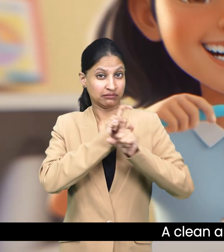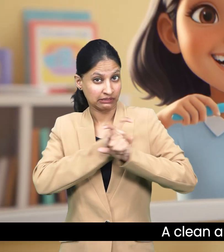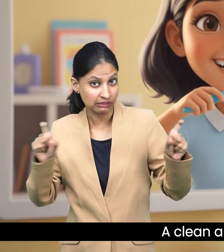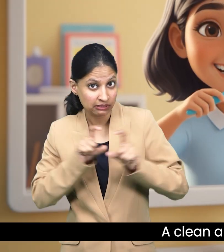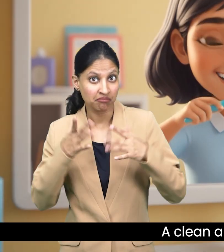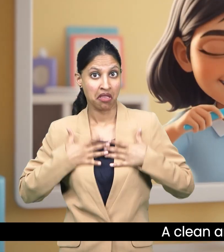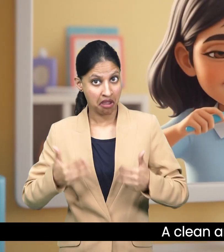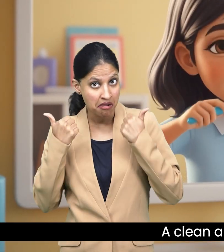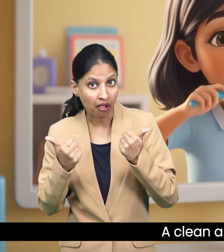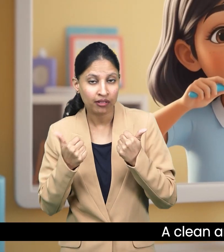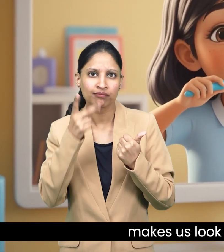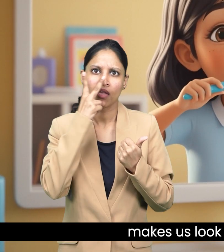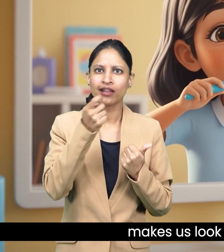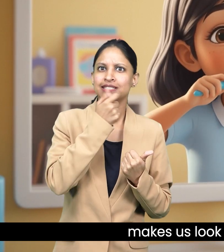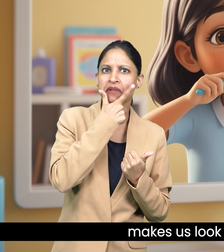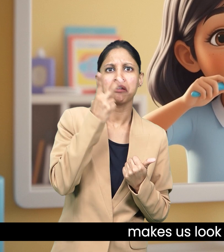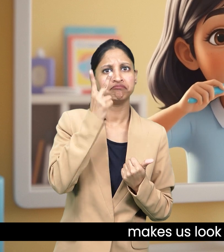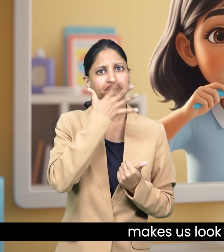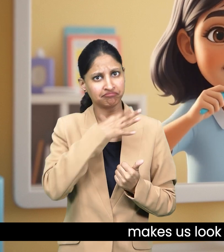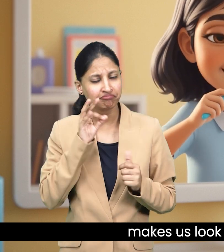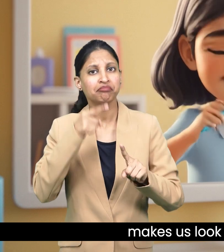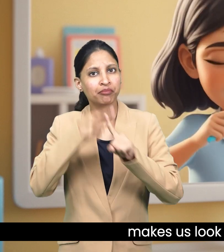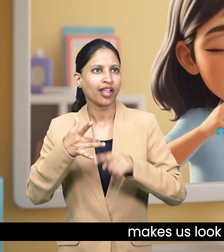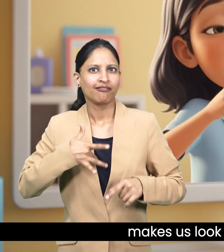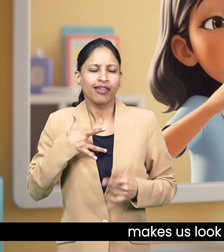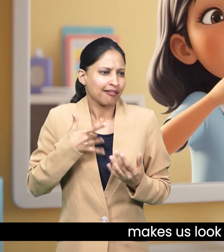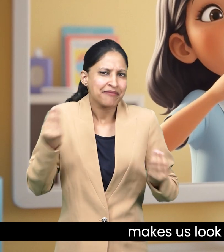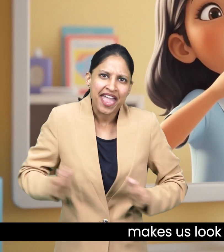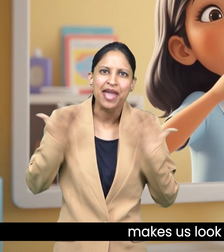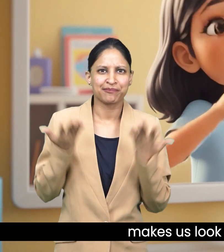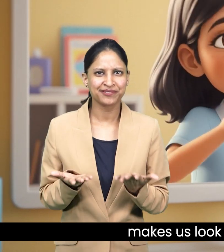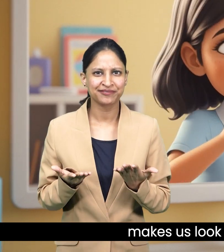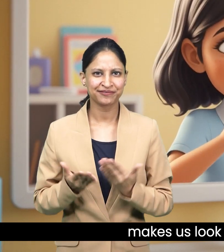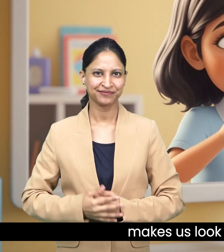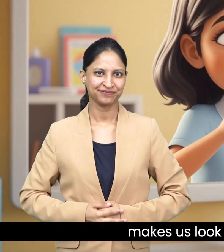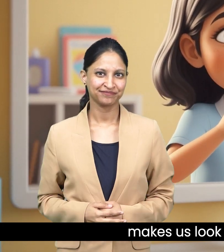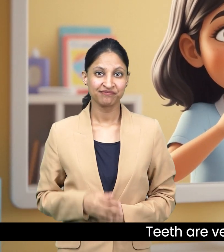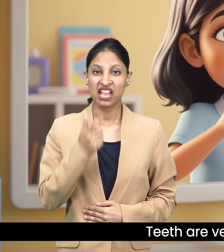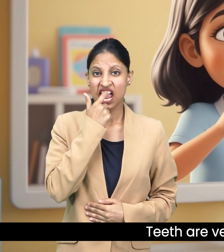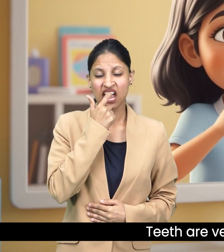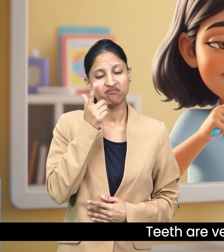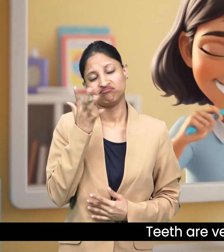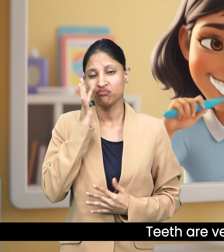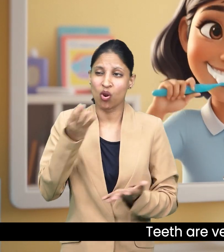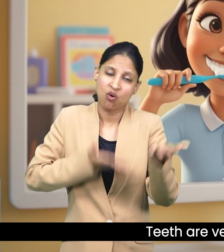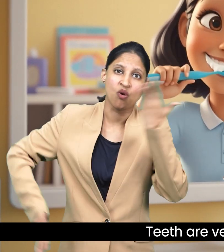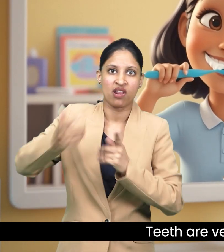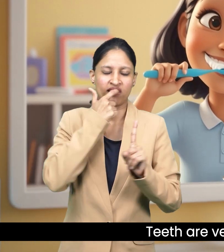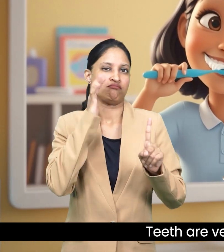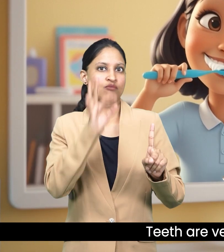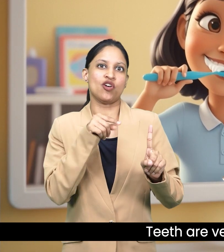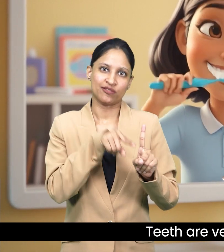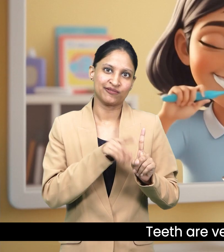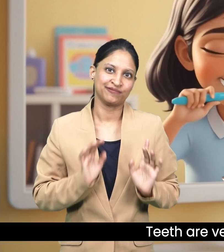A clean and healthy smile makes us look good and feel happy. Teeth are very important